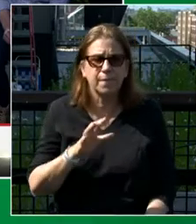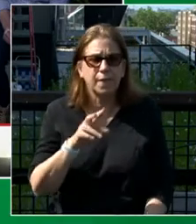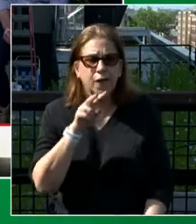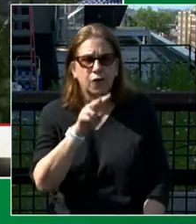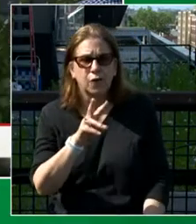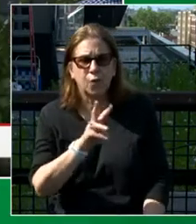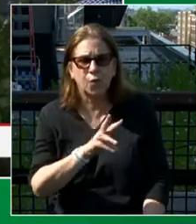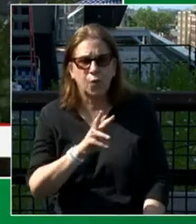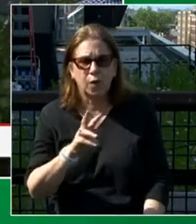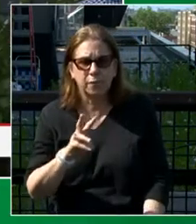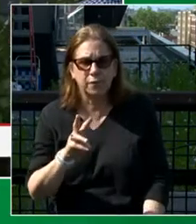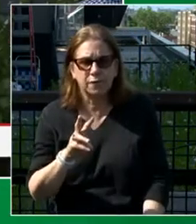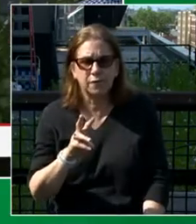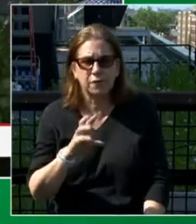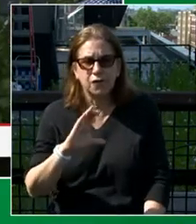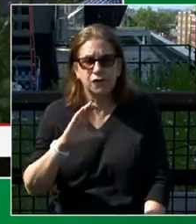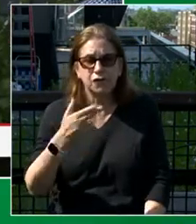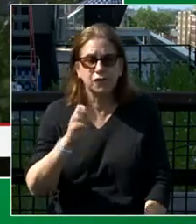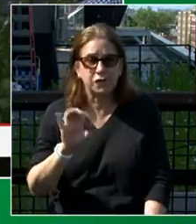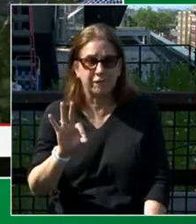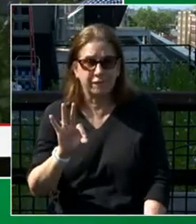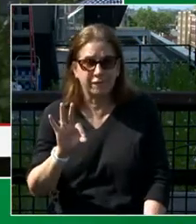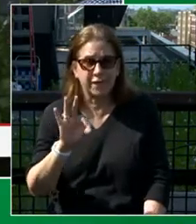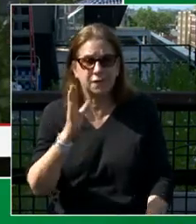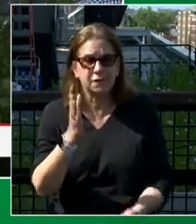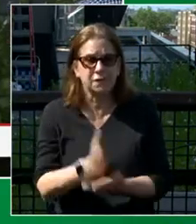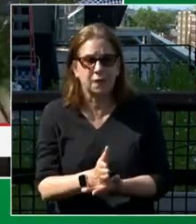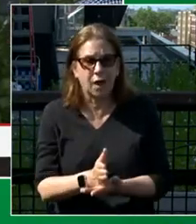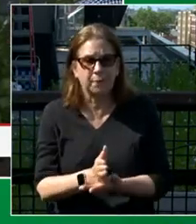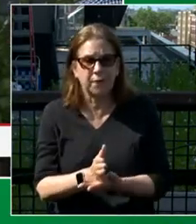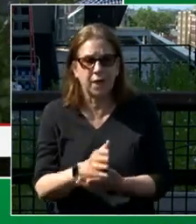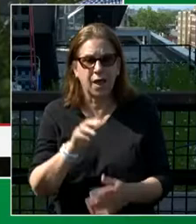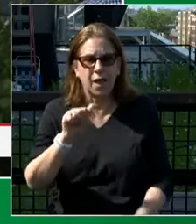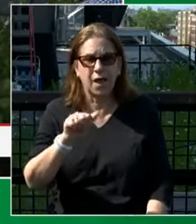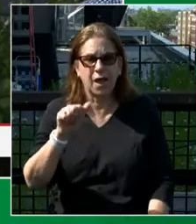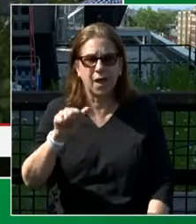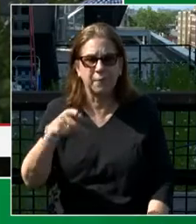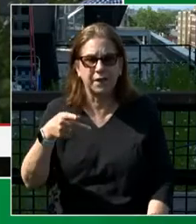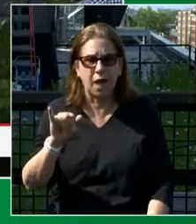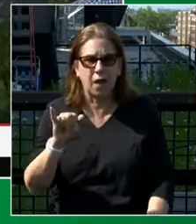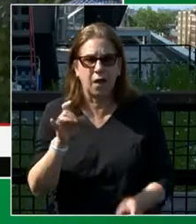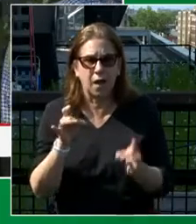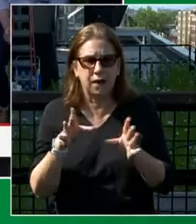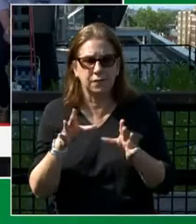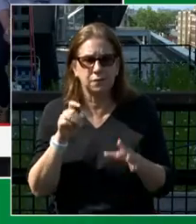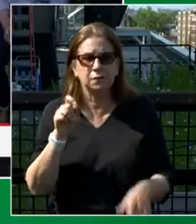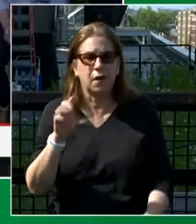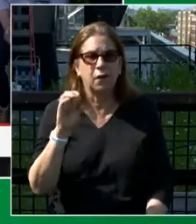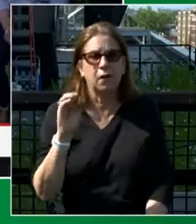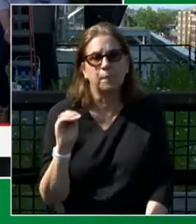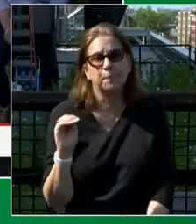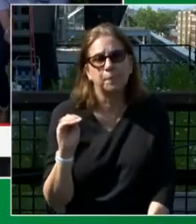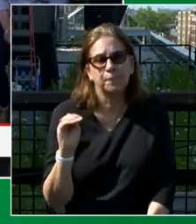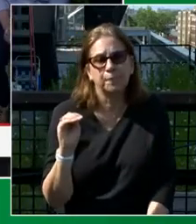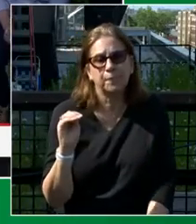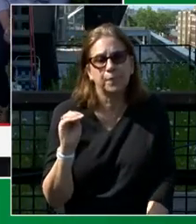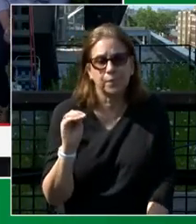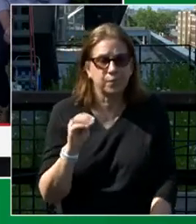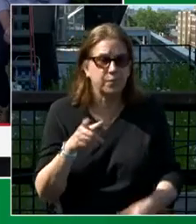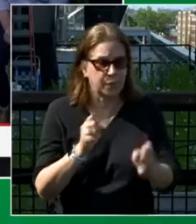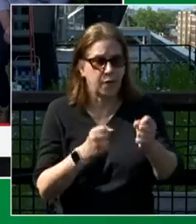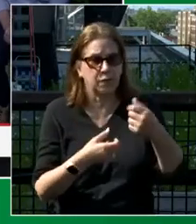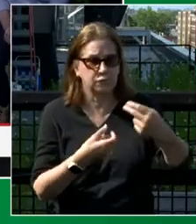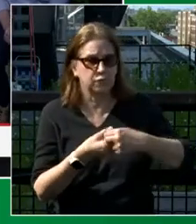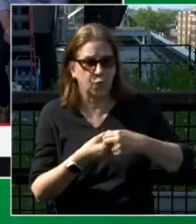chefstoppingaapihate.com, and you can find all the information there on how to purchase the dinners and what we're doing in the future. And Andrew, you mentioned that you've got that incubator